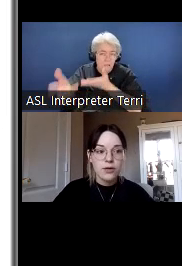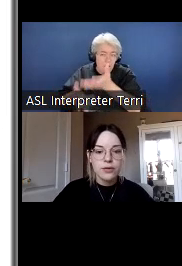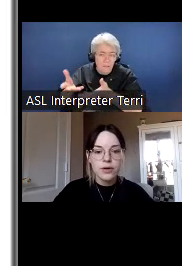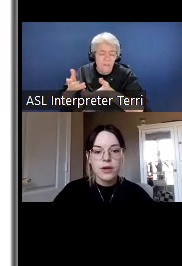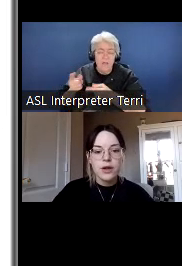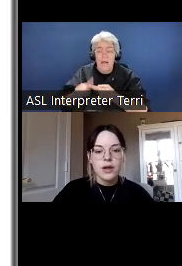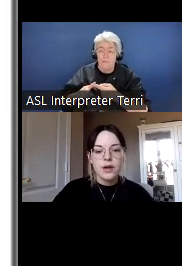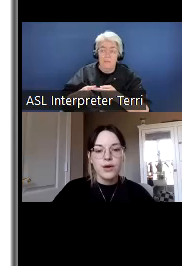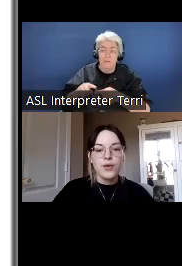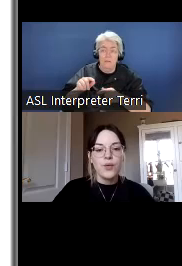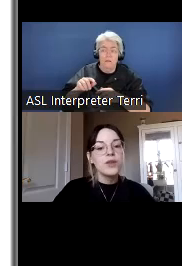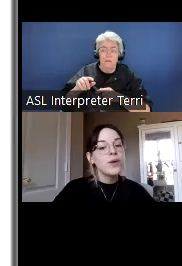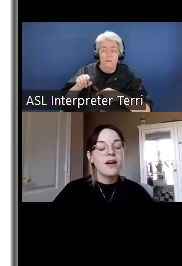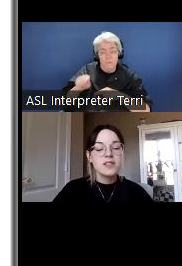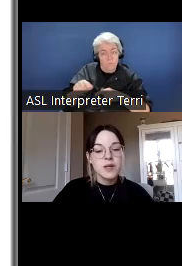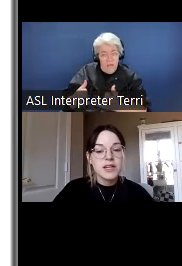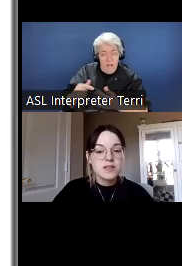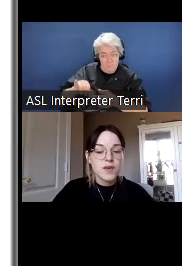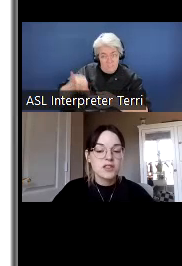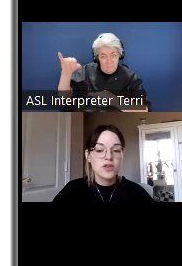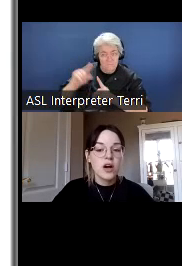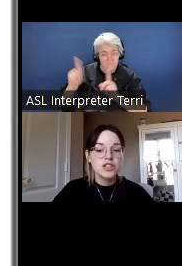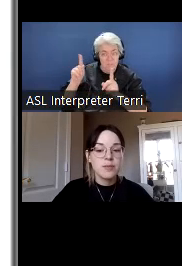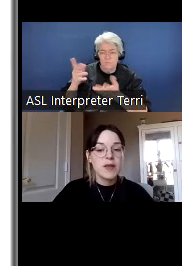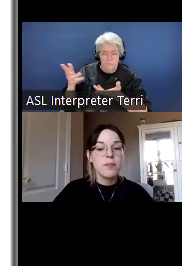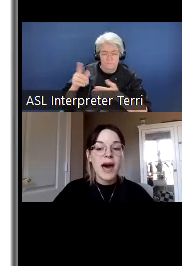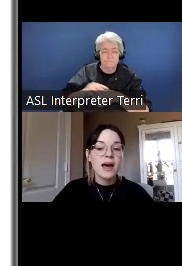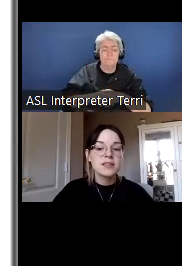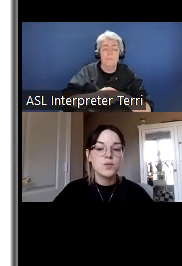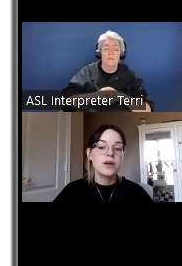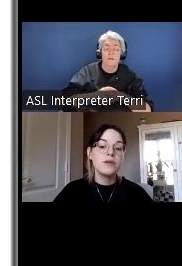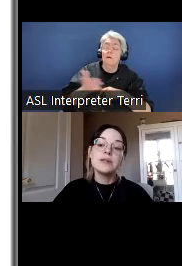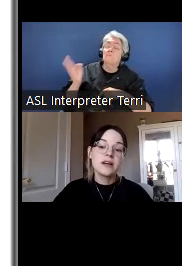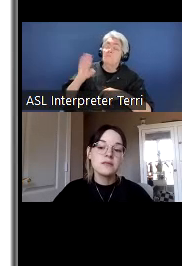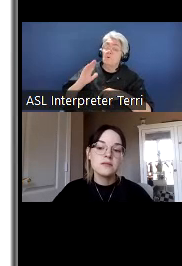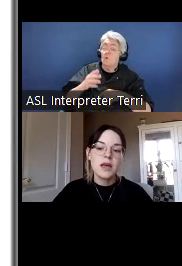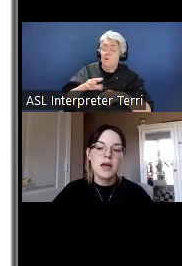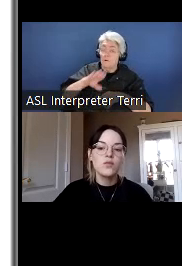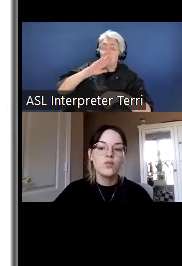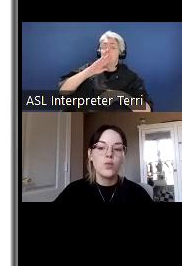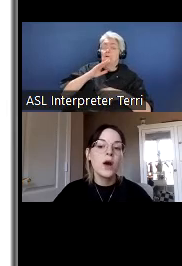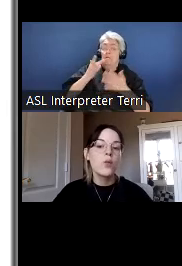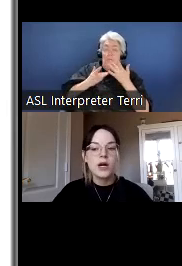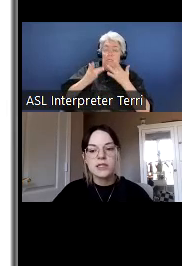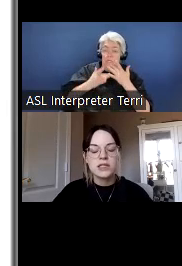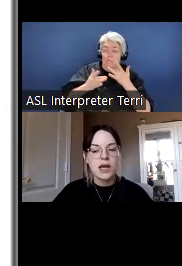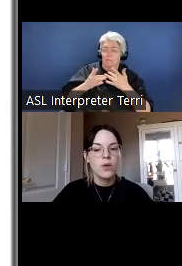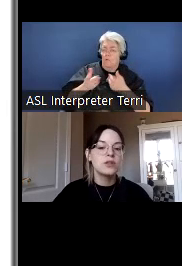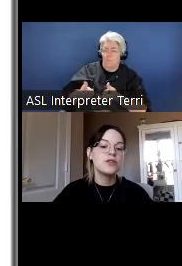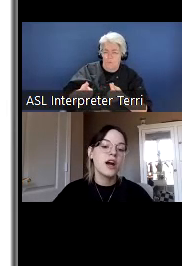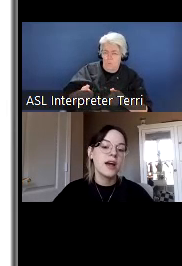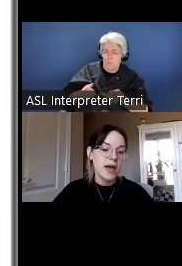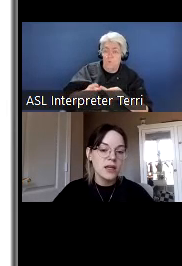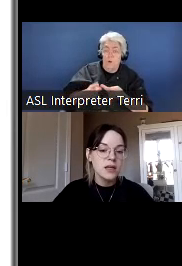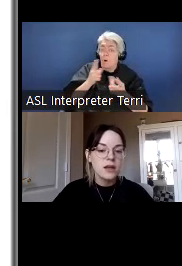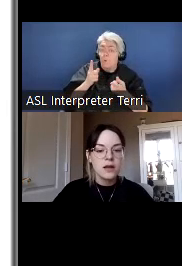money now? When you have experienced financial hardship in the past, what have you done? And what worked, and